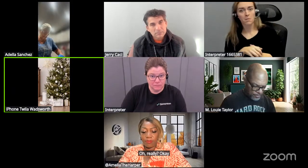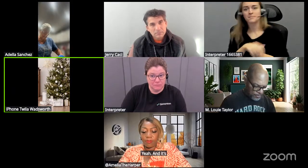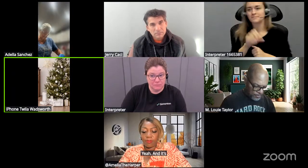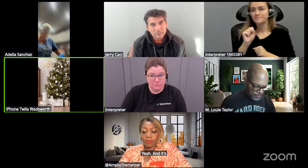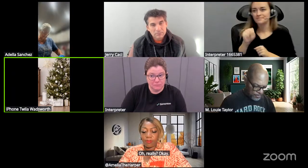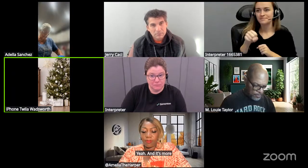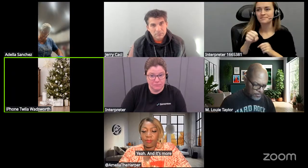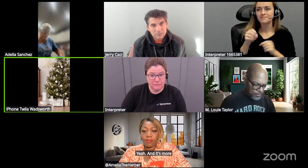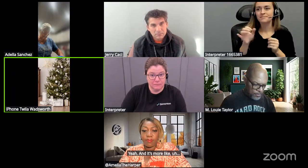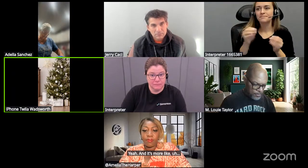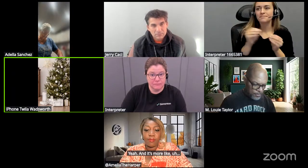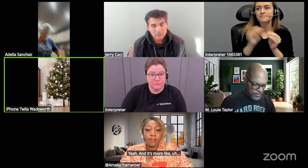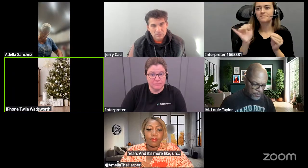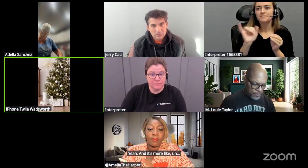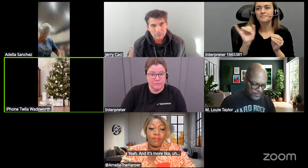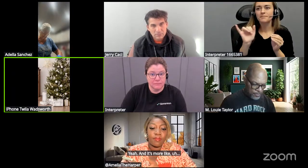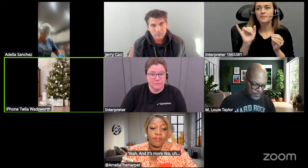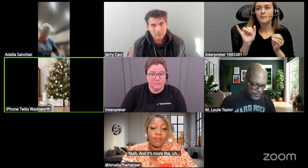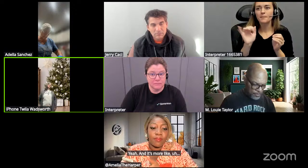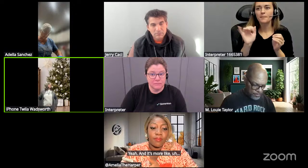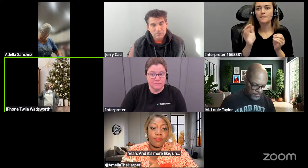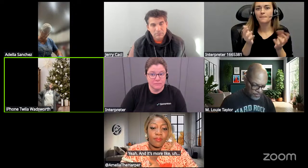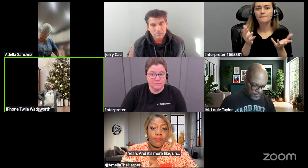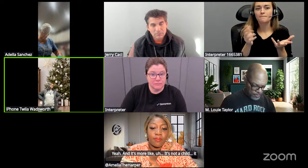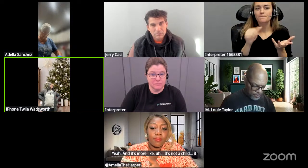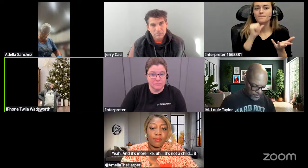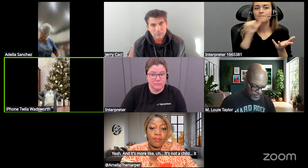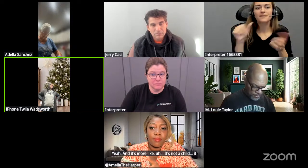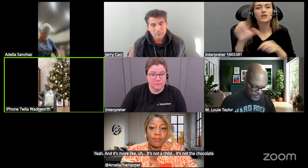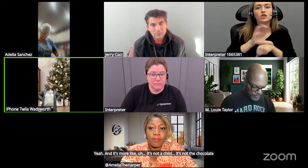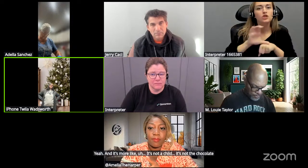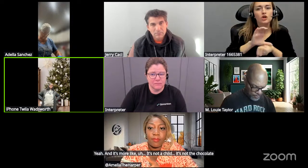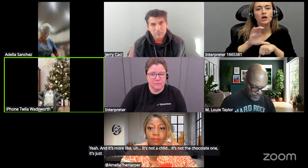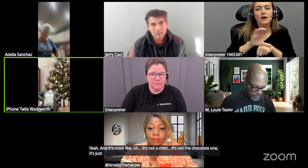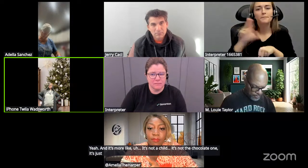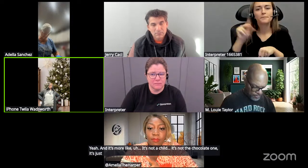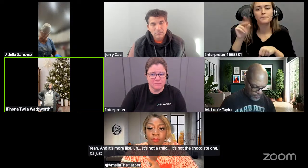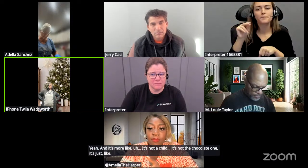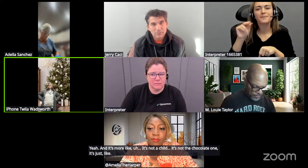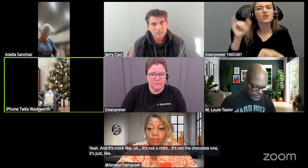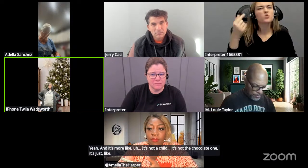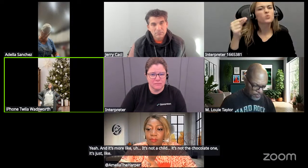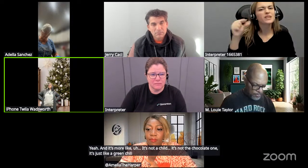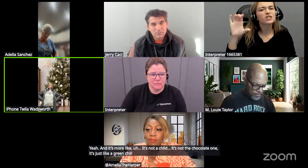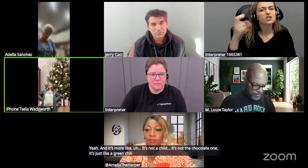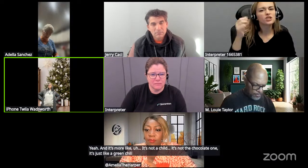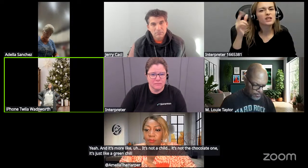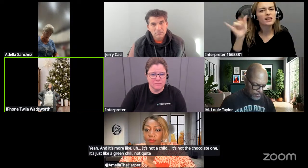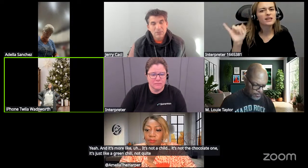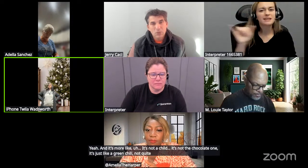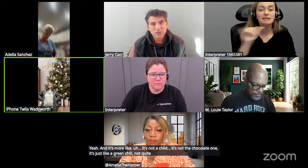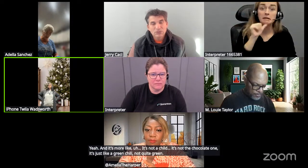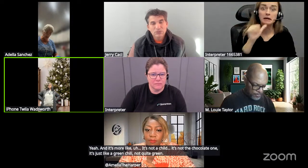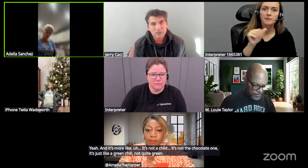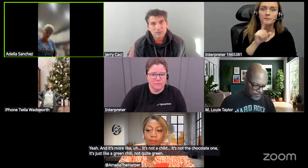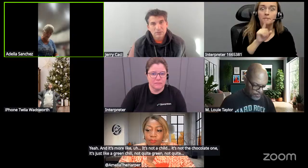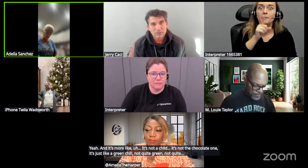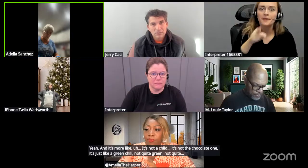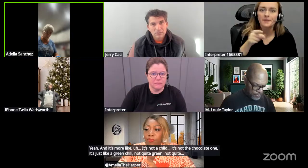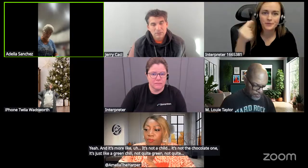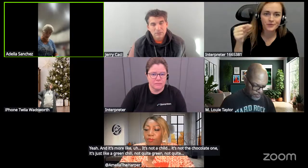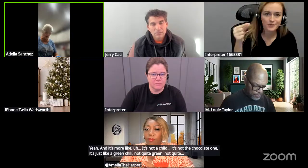like it's not it's not the chocolate one. It's just like a green chili, not quite green, not quite.